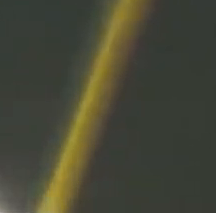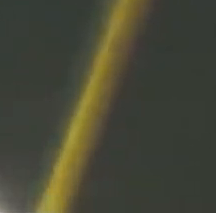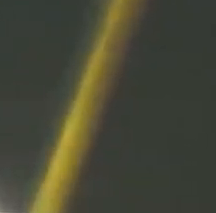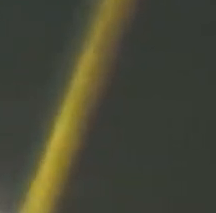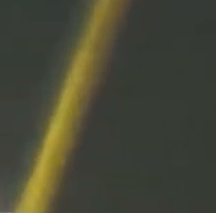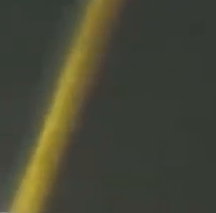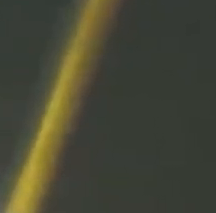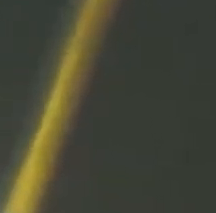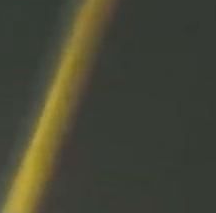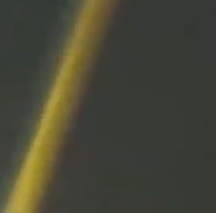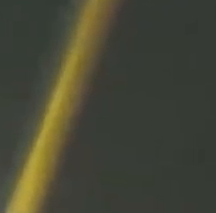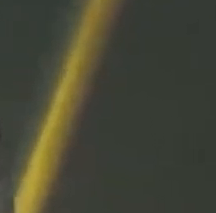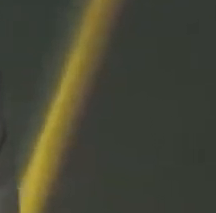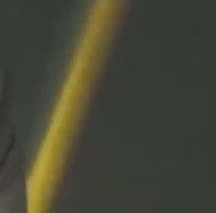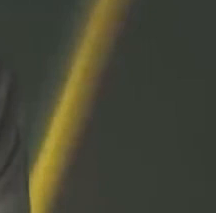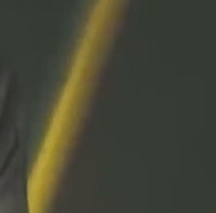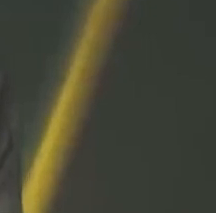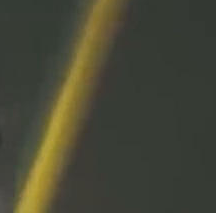Hallelujah.